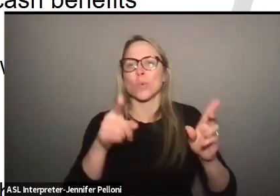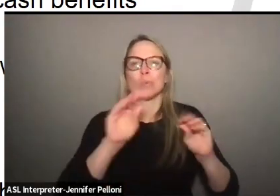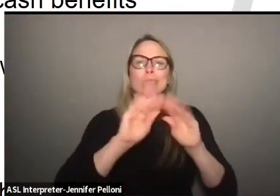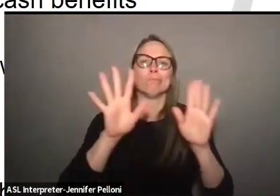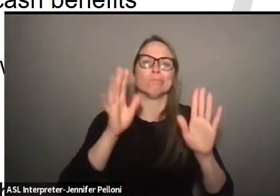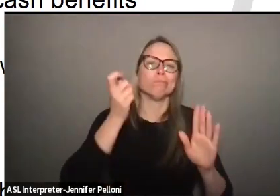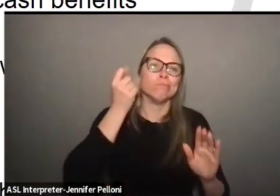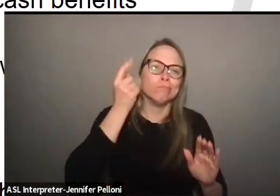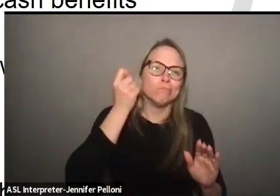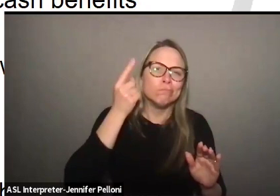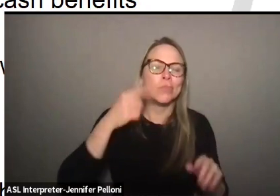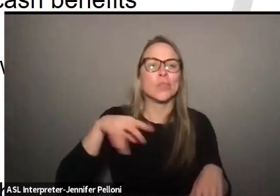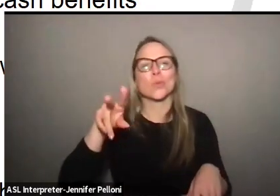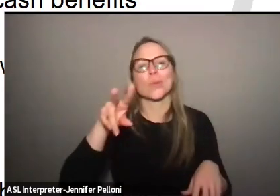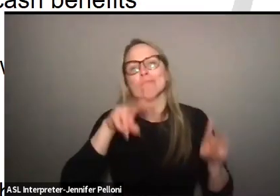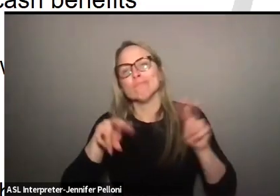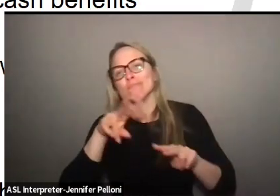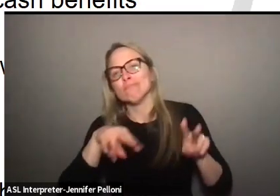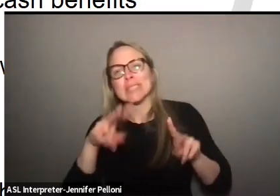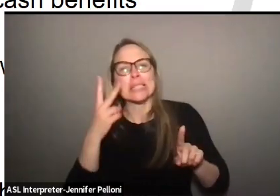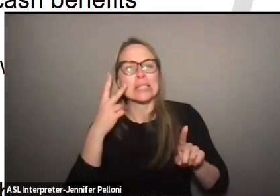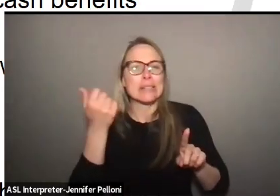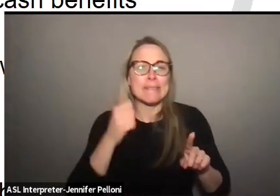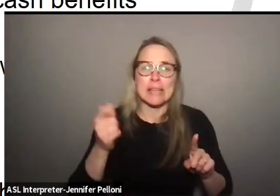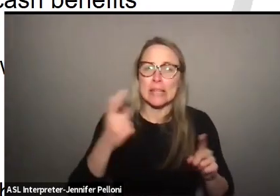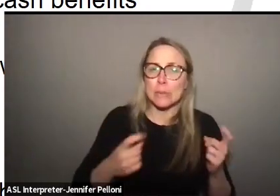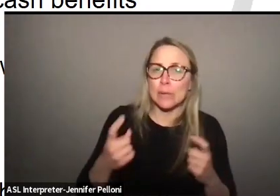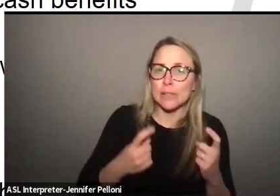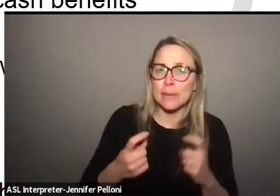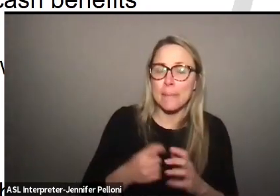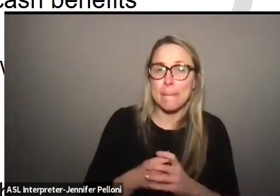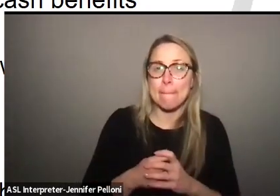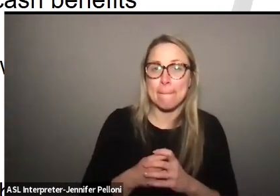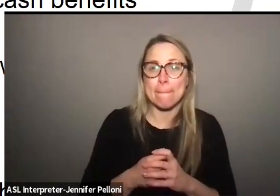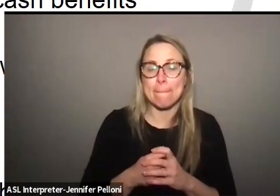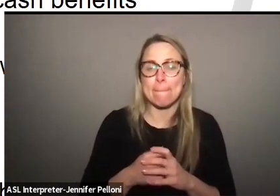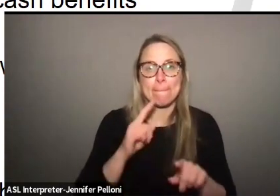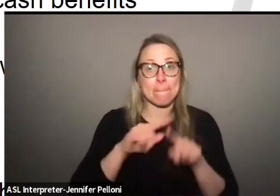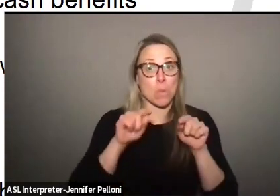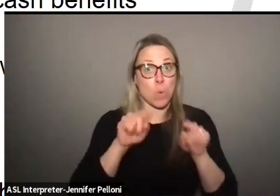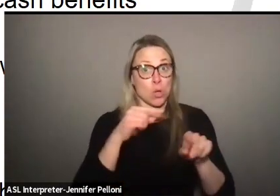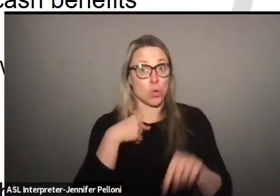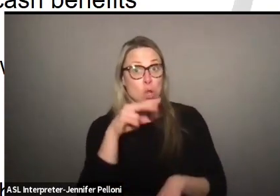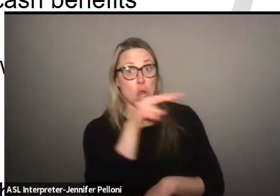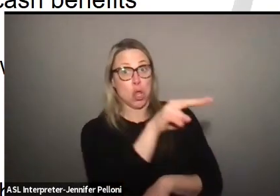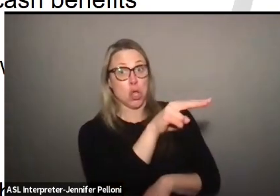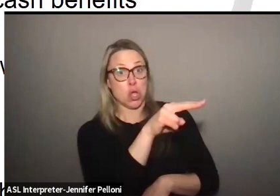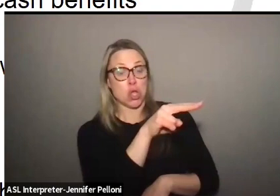idea to kind of look it over a little bit, see if you have any questions. But while you're doing that,